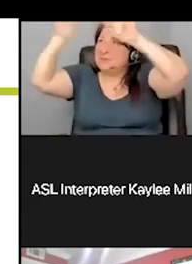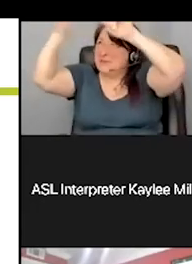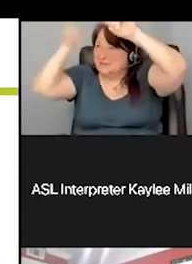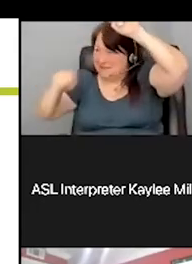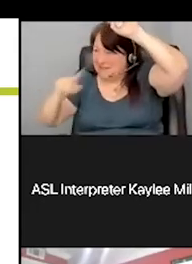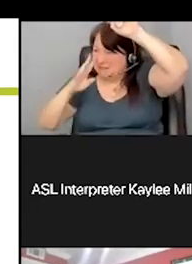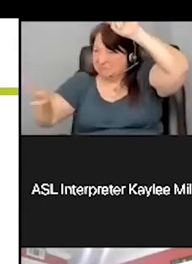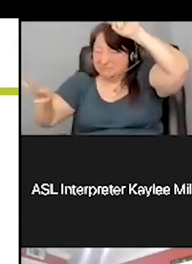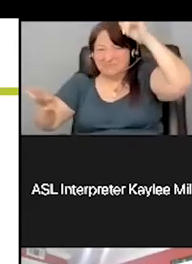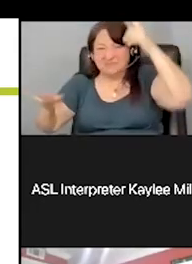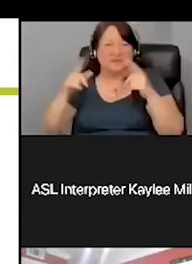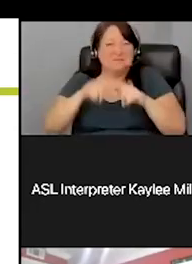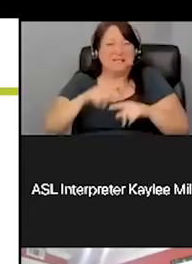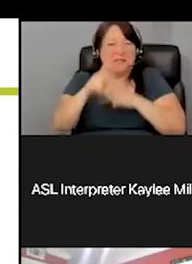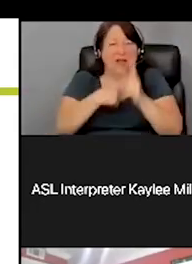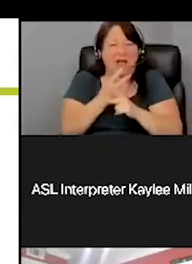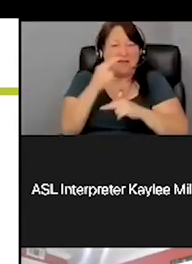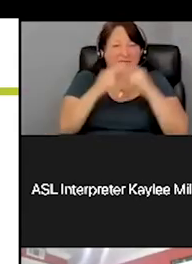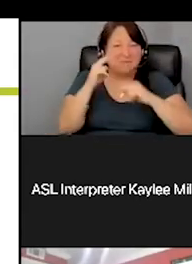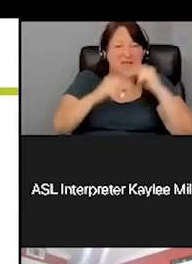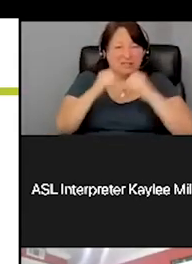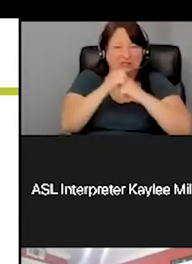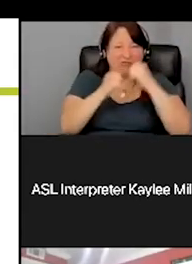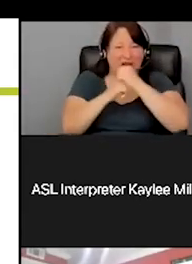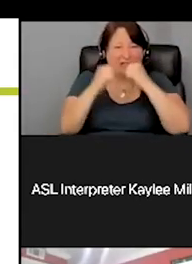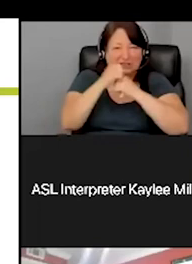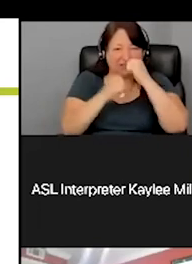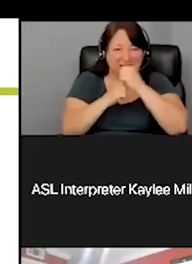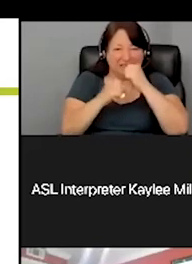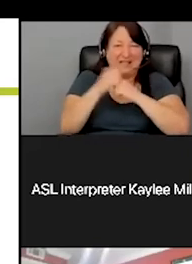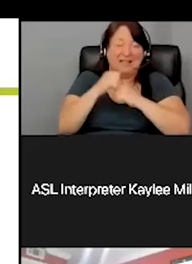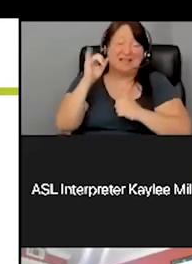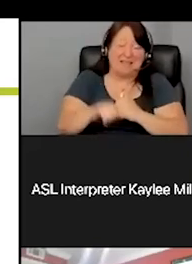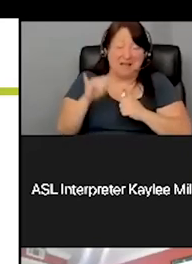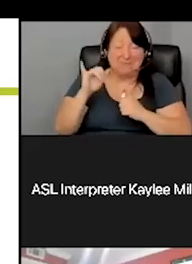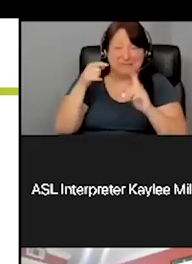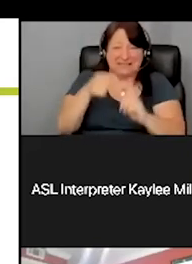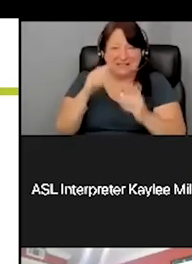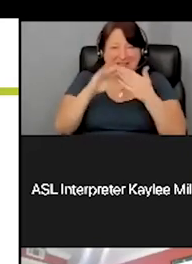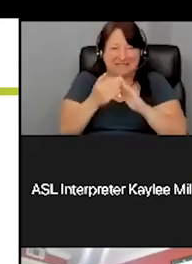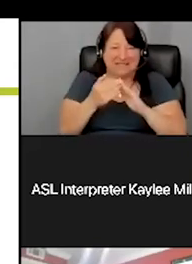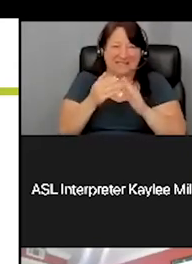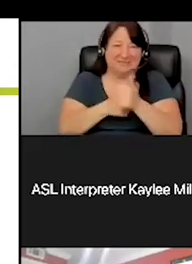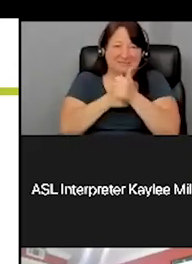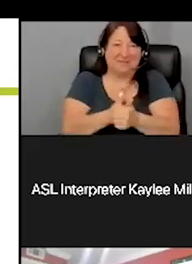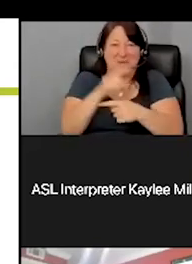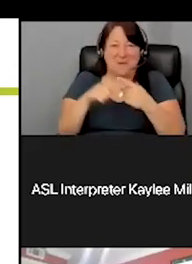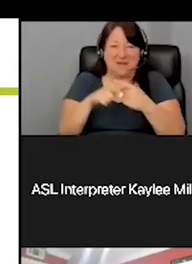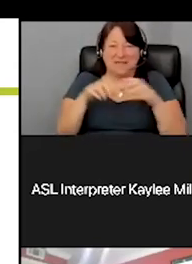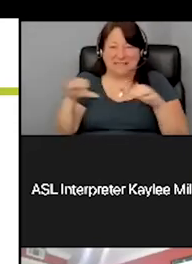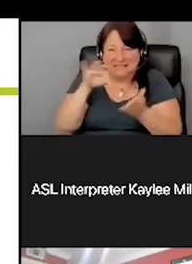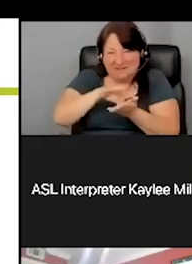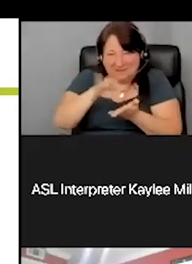on the type of building structures that they were, that those particular cities observed when they did an inventory of